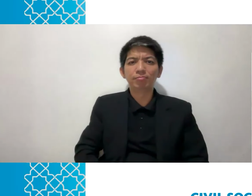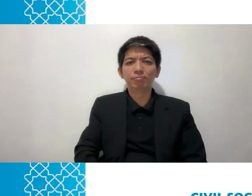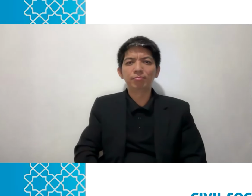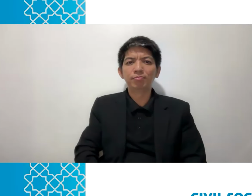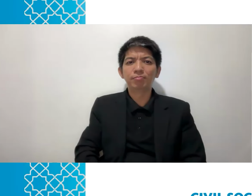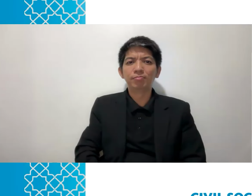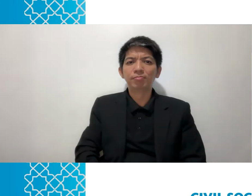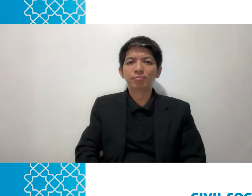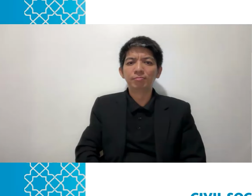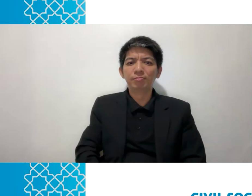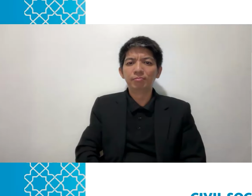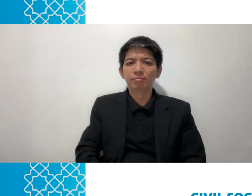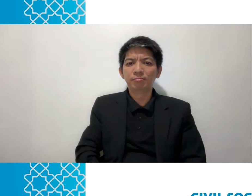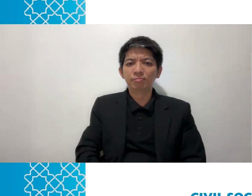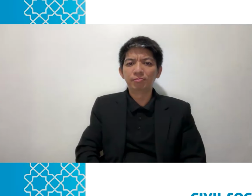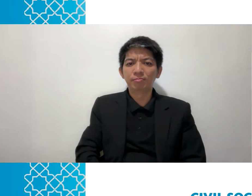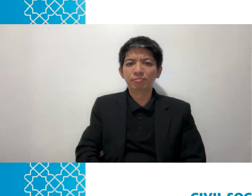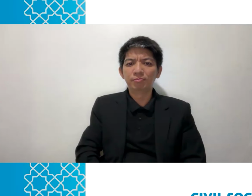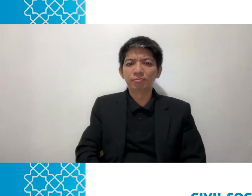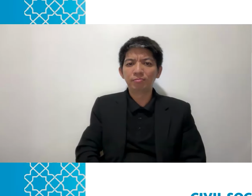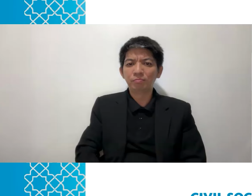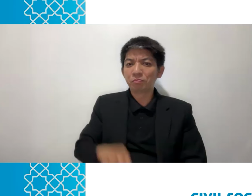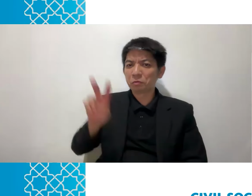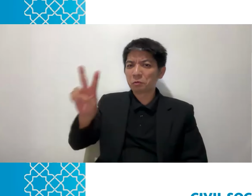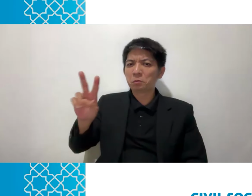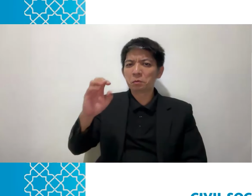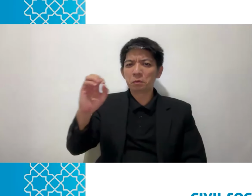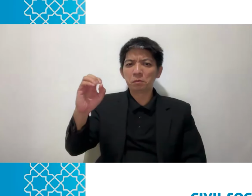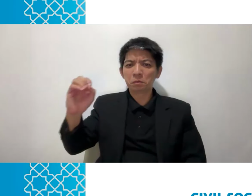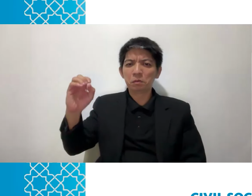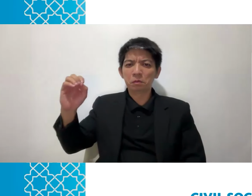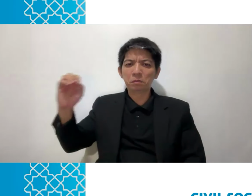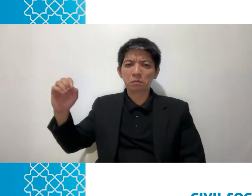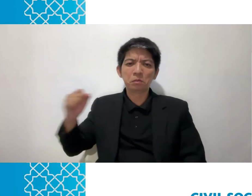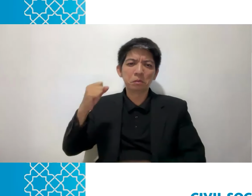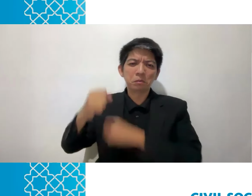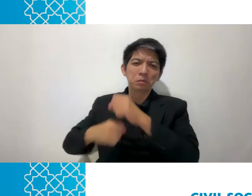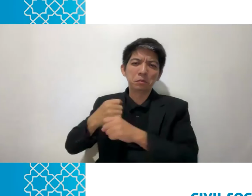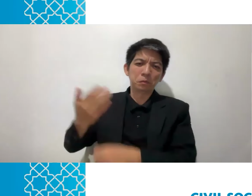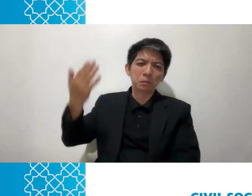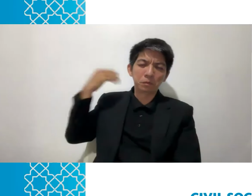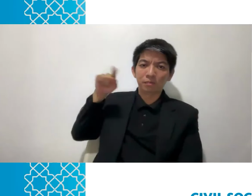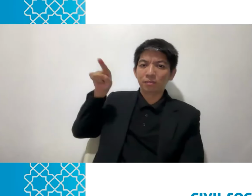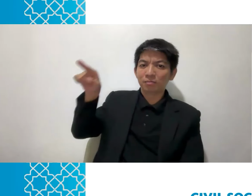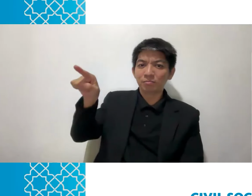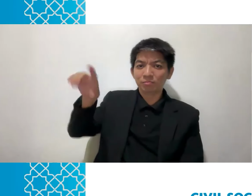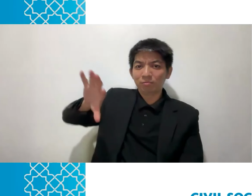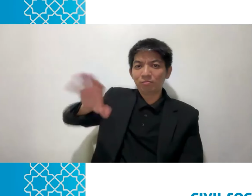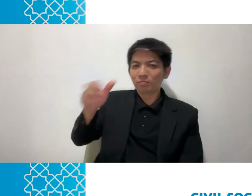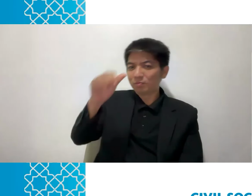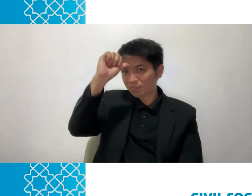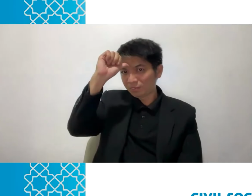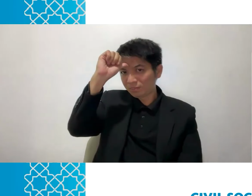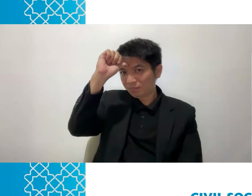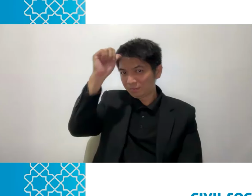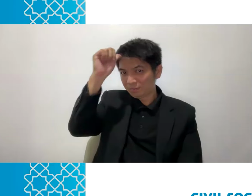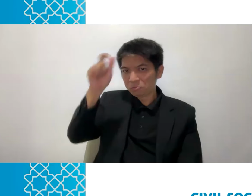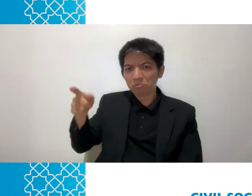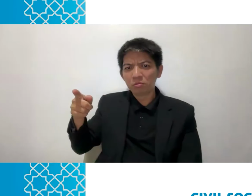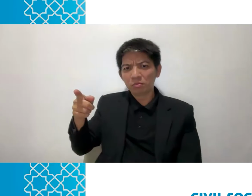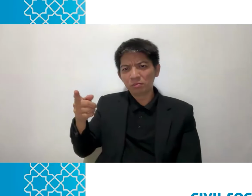Early 2000s, India embarked on a rural road program to basically connect all